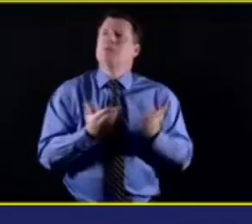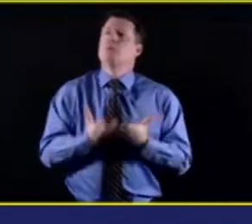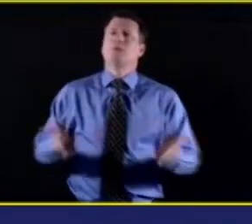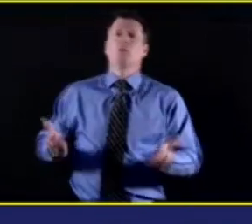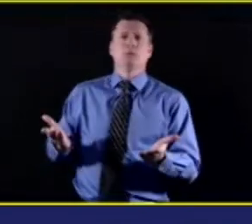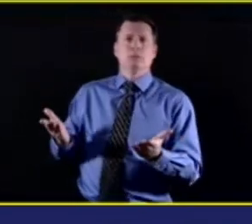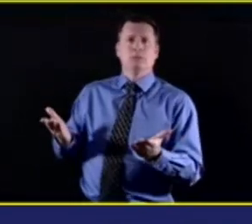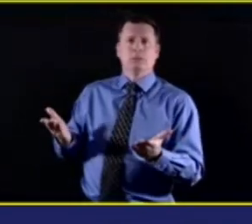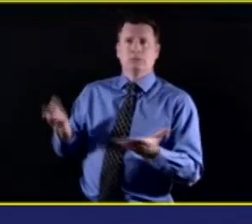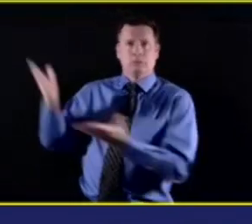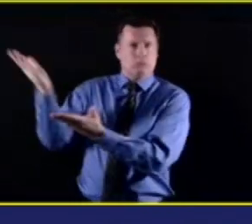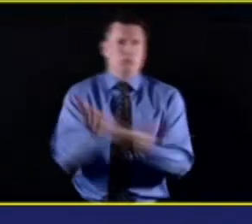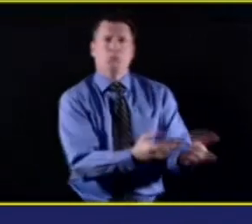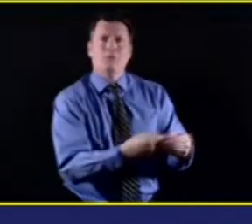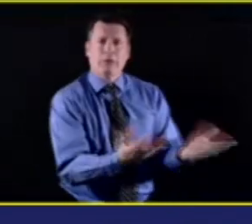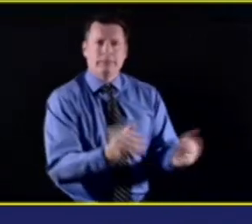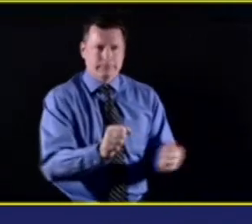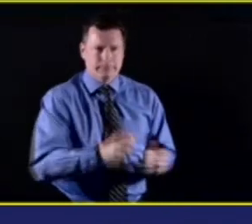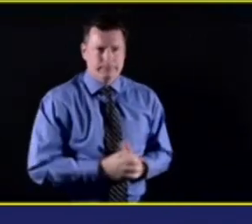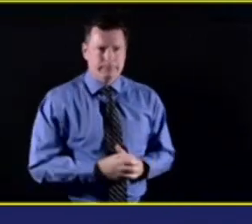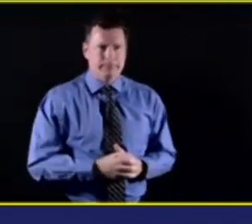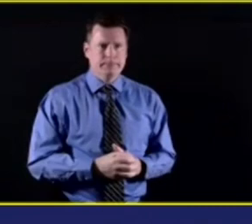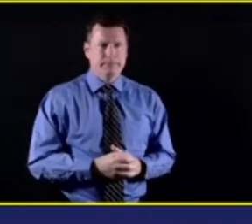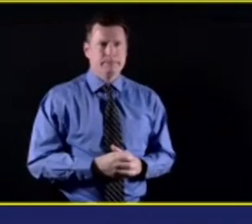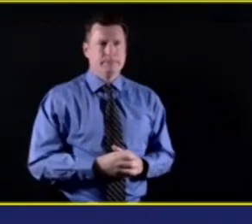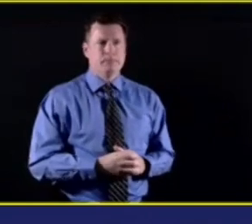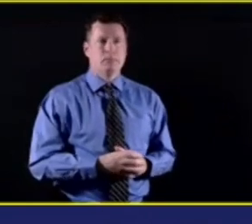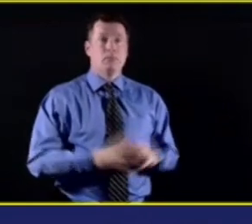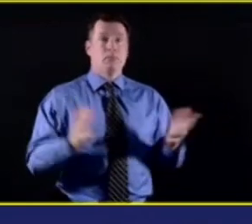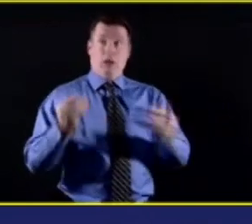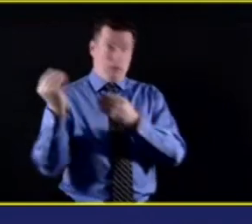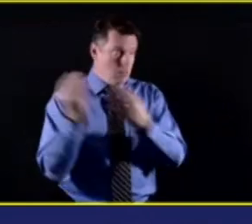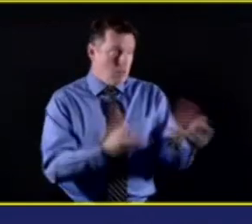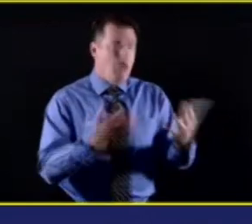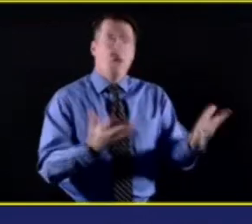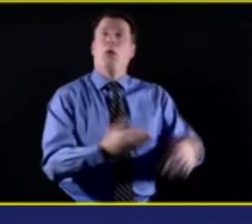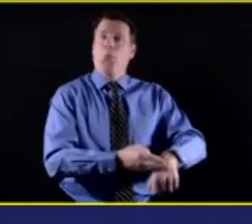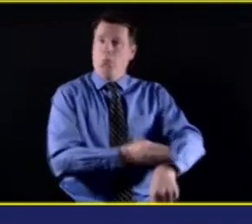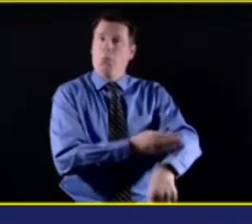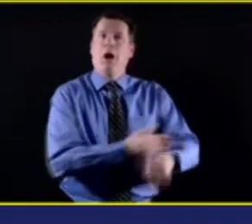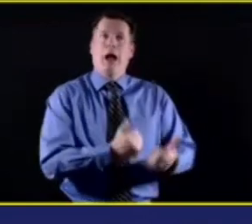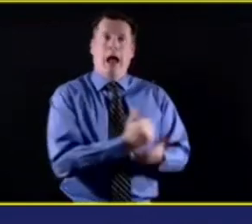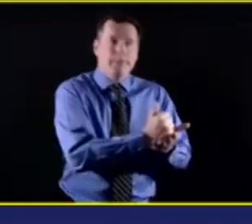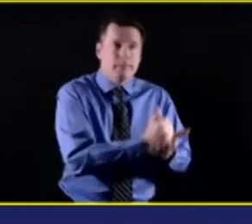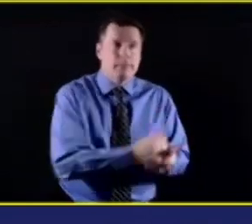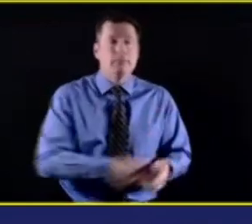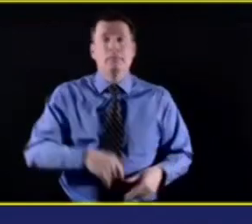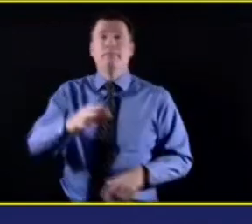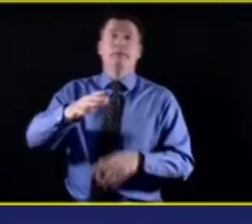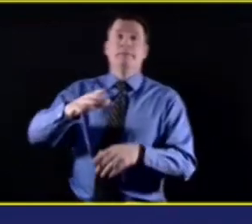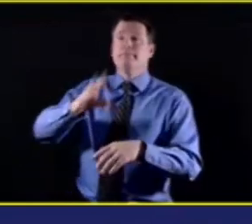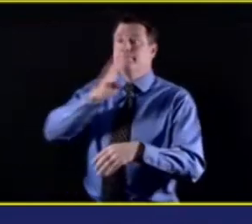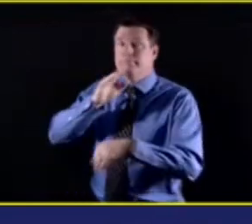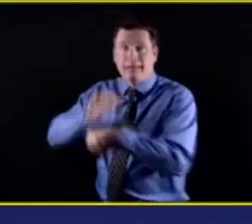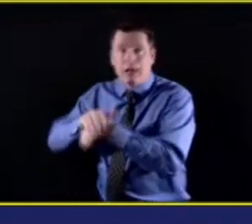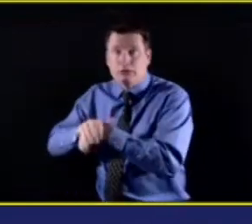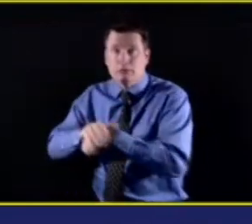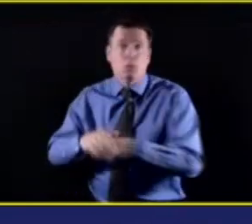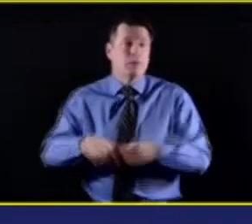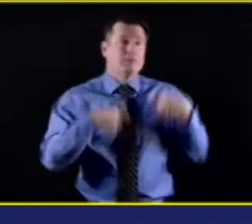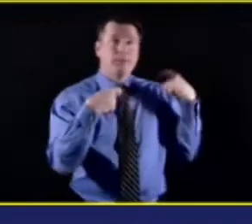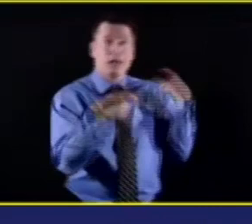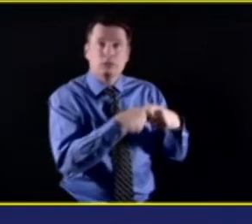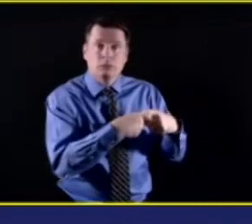time. And so when we're thinking about like cultural differences and how accepting people are of mental